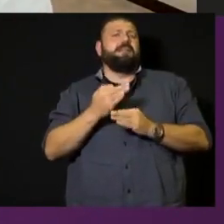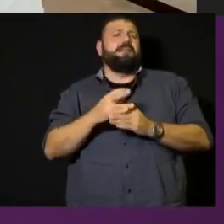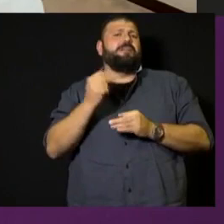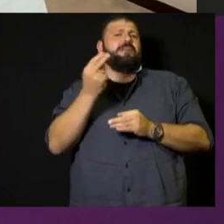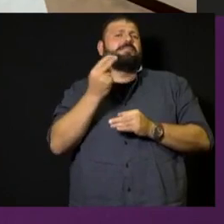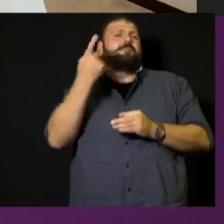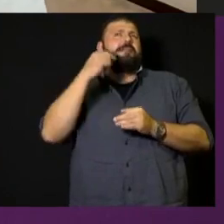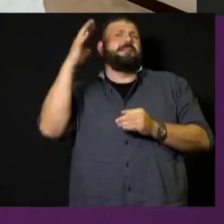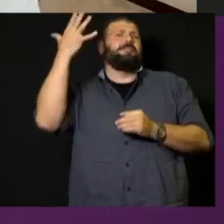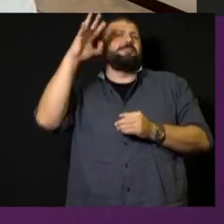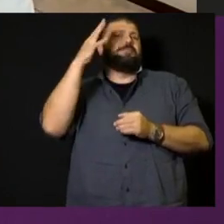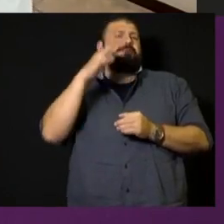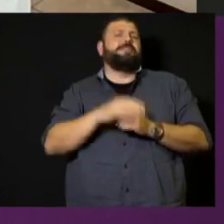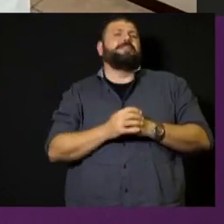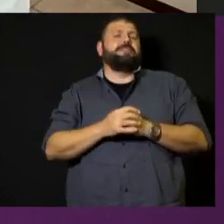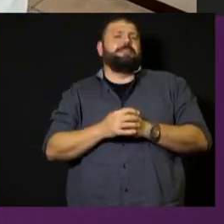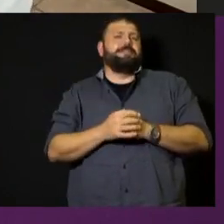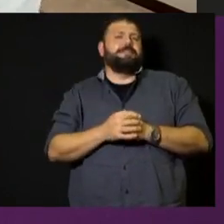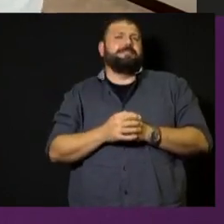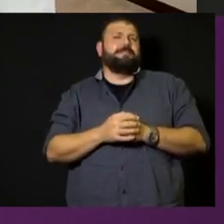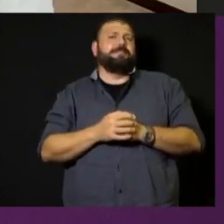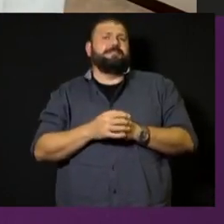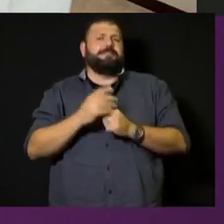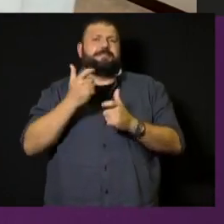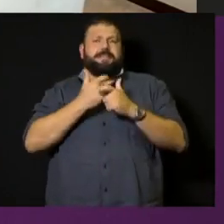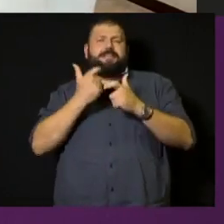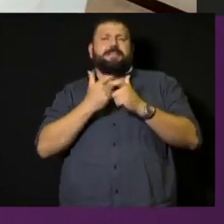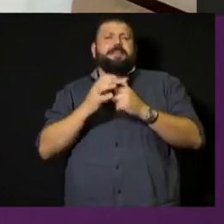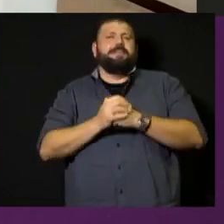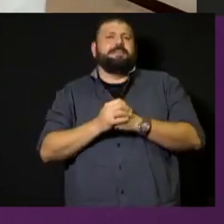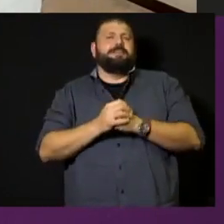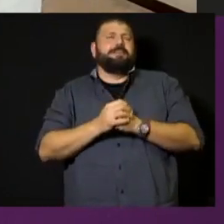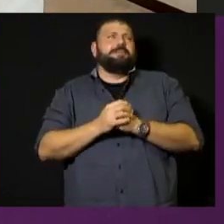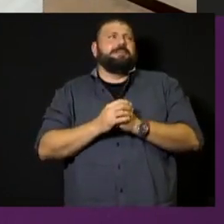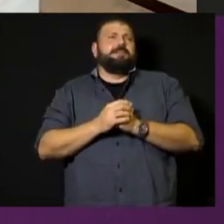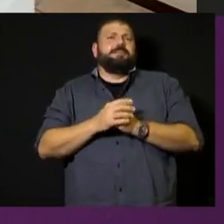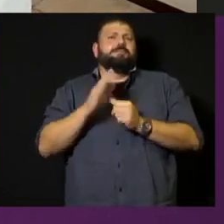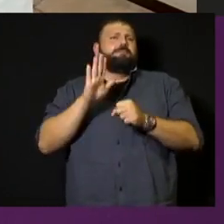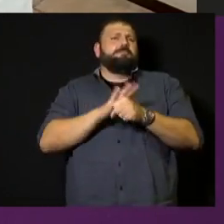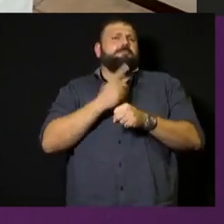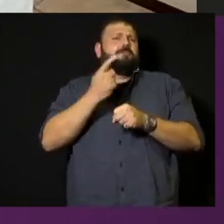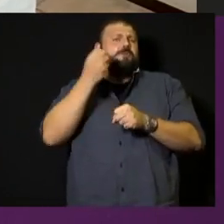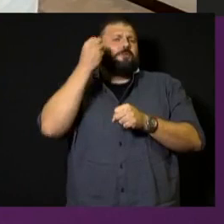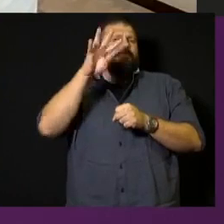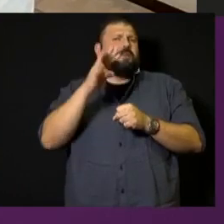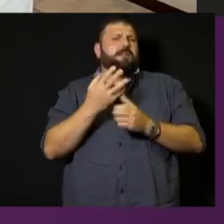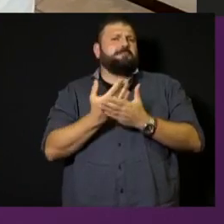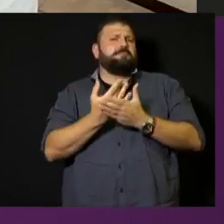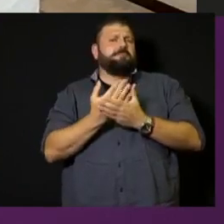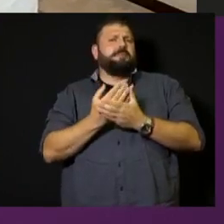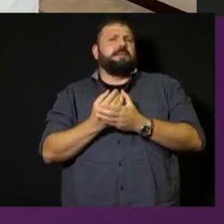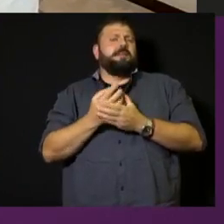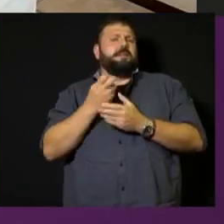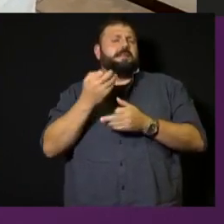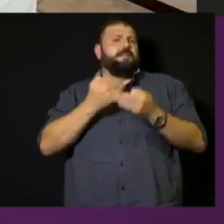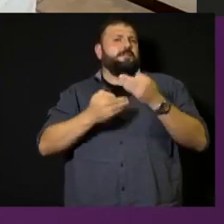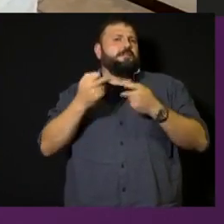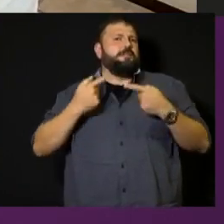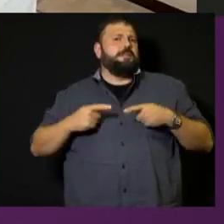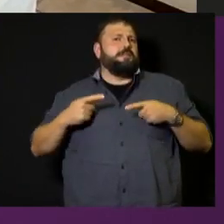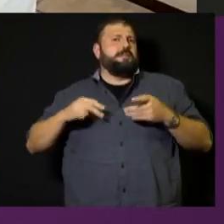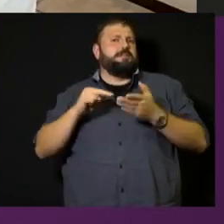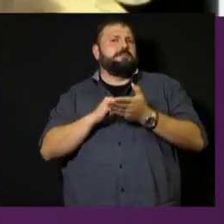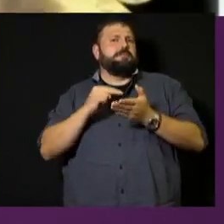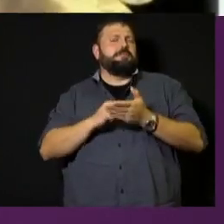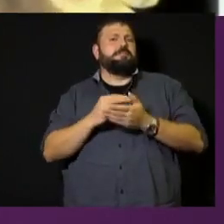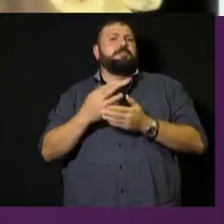Sí, está bien. Gaby, ¿por qué OmniLife? ¿Y qué les esperas? Gabi, ¿Qué dices why hacer? OmniLife?